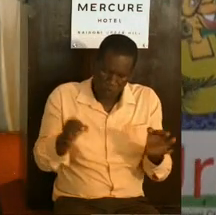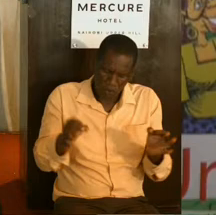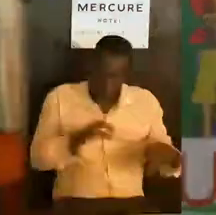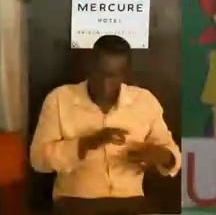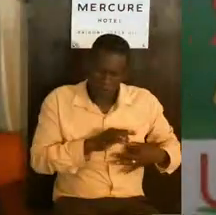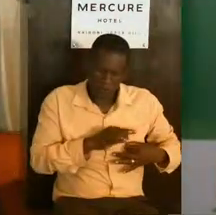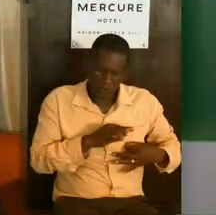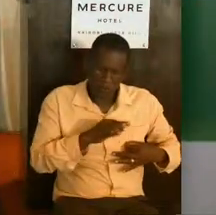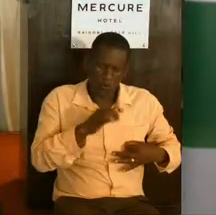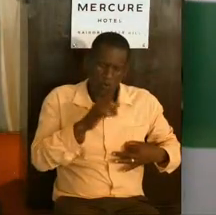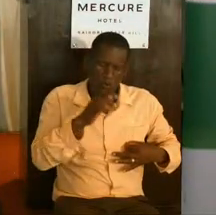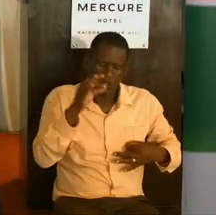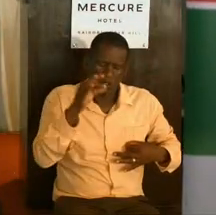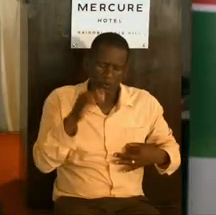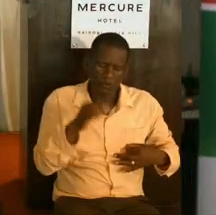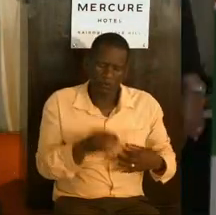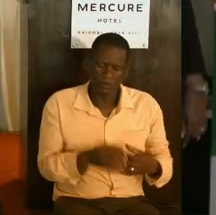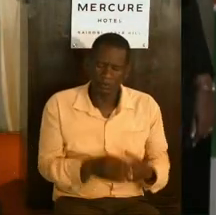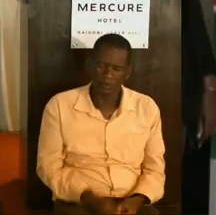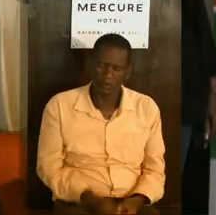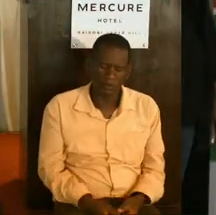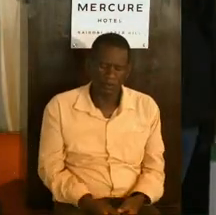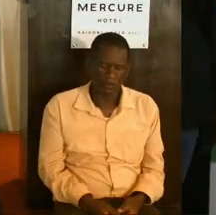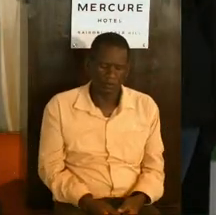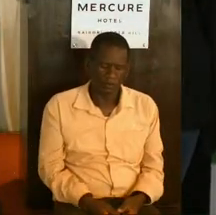freedom of the Soul